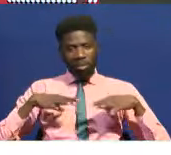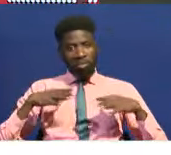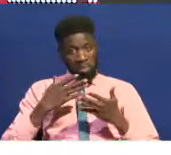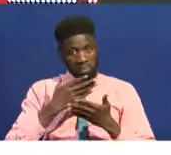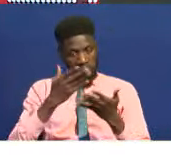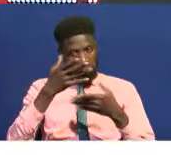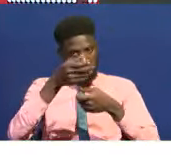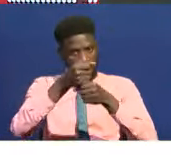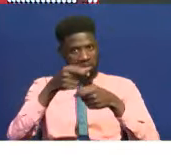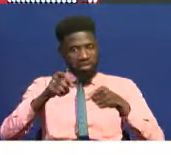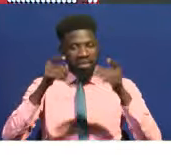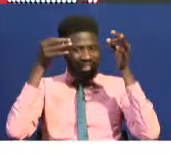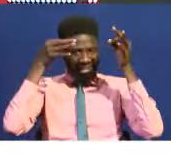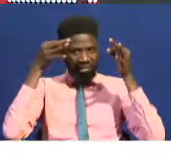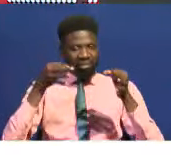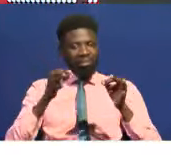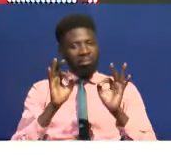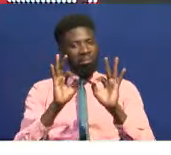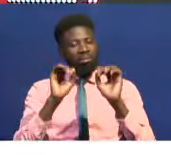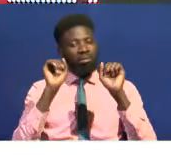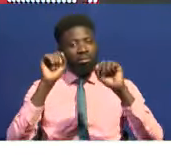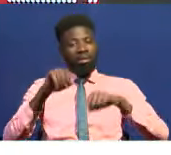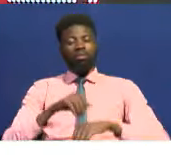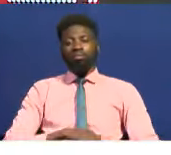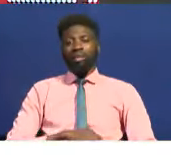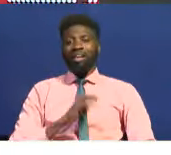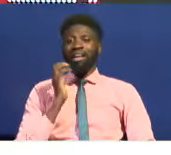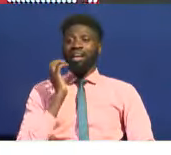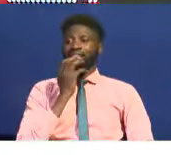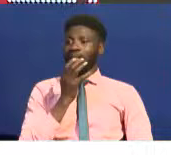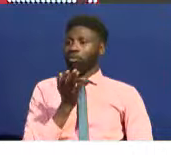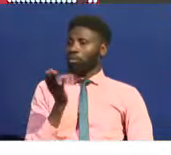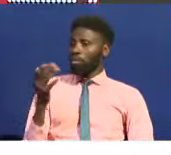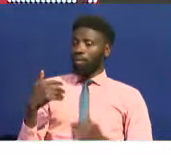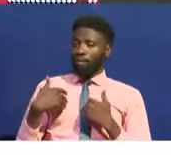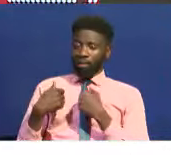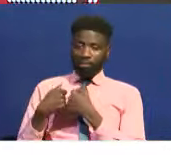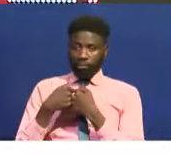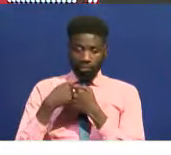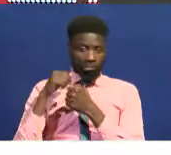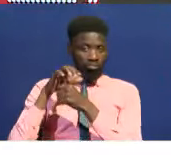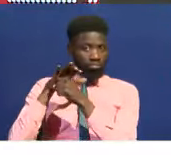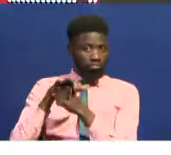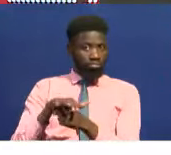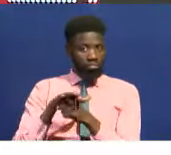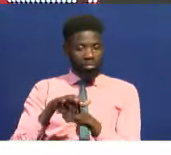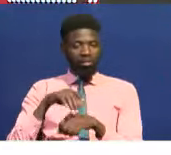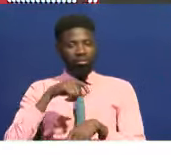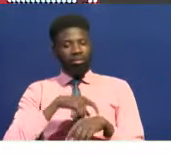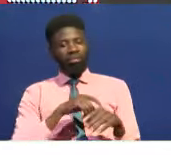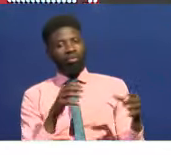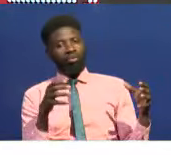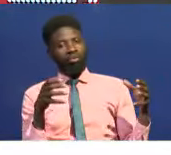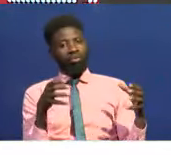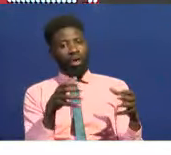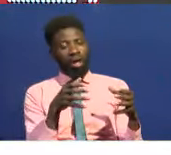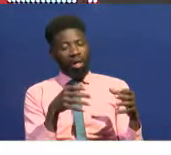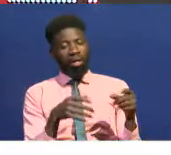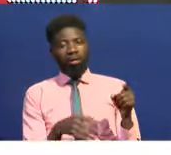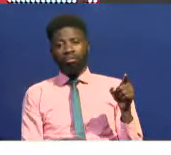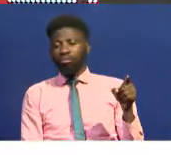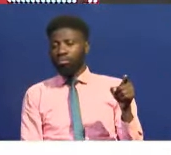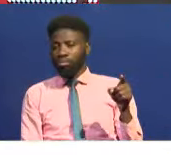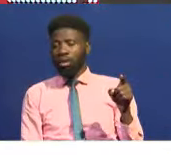This call for composure comes as Gachagua faces mounting pressure amid a plot by a section of legislators to